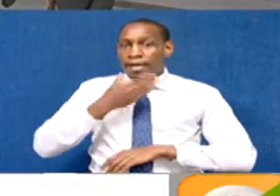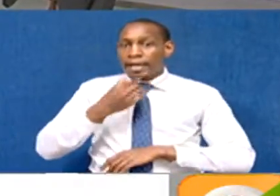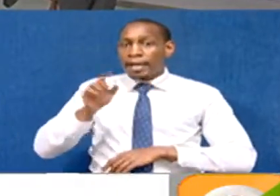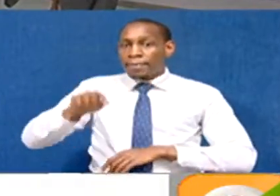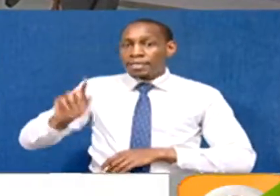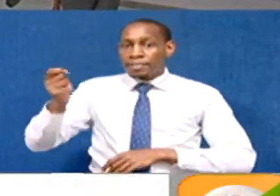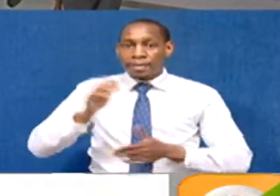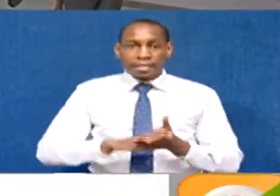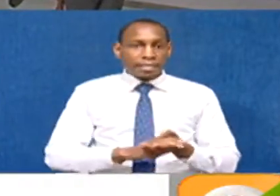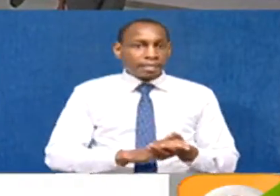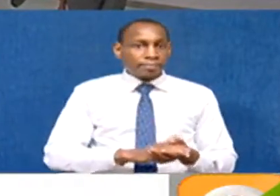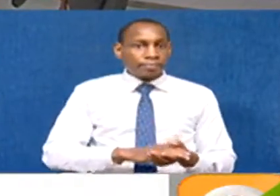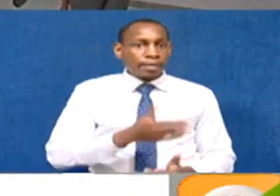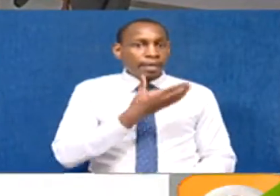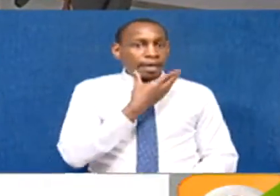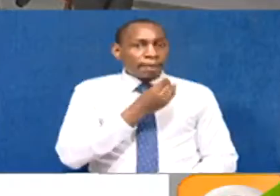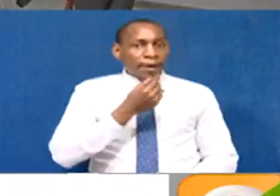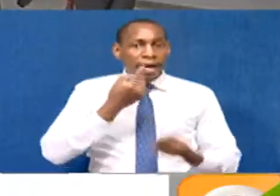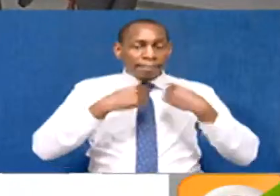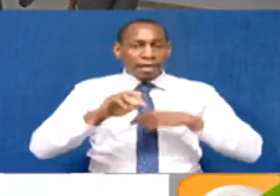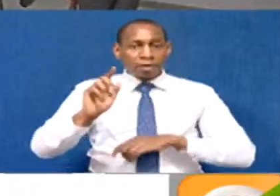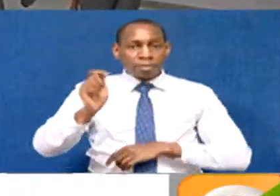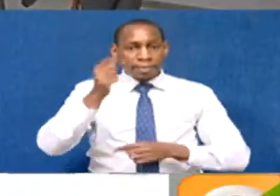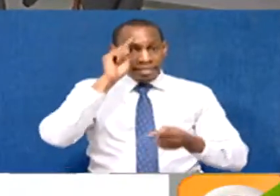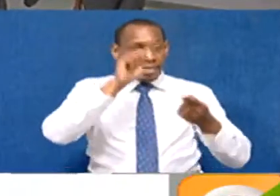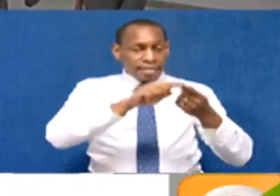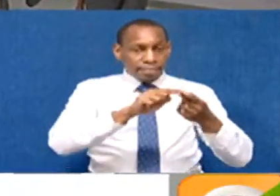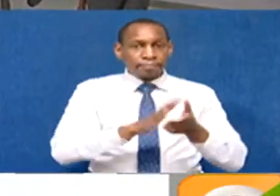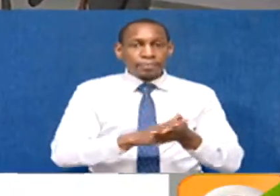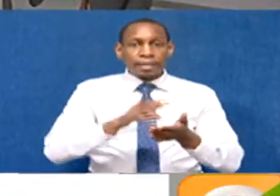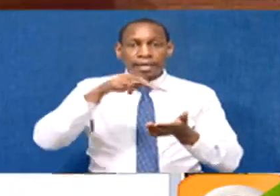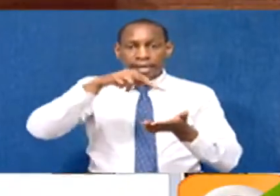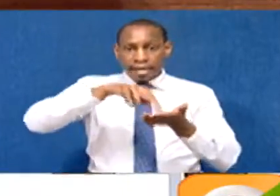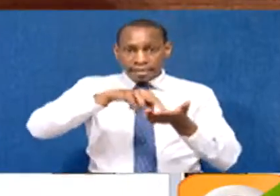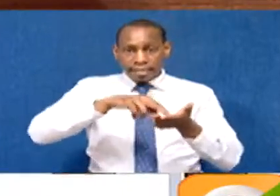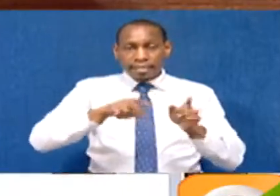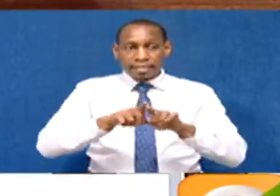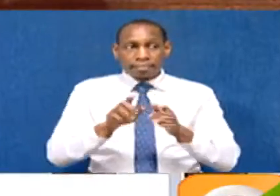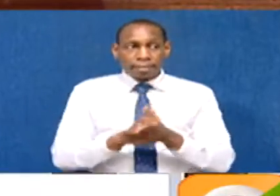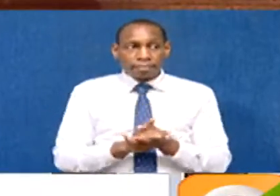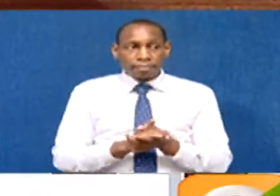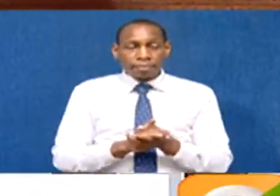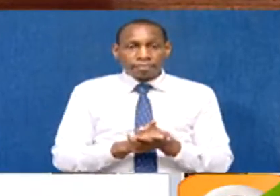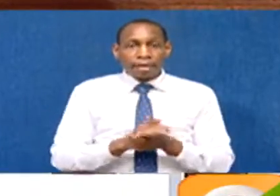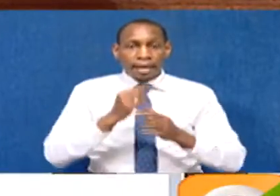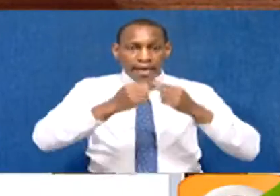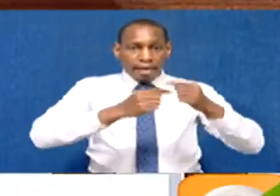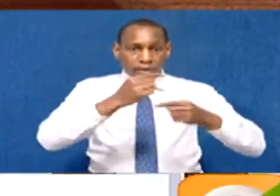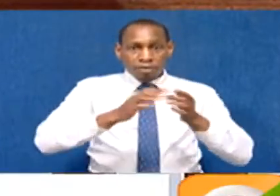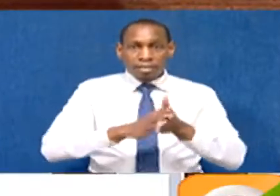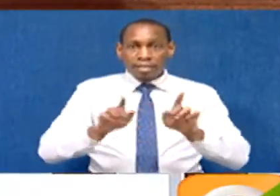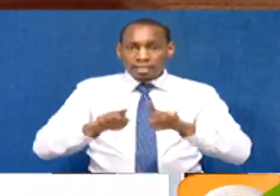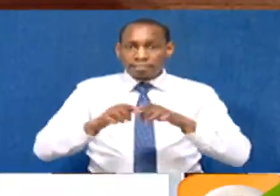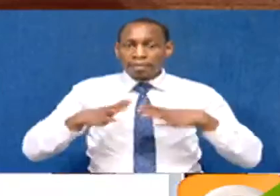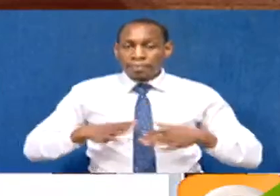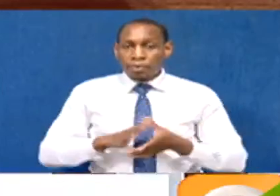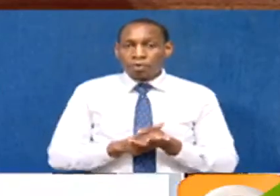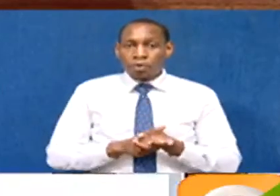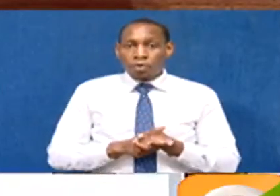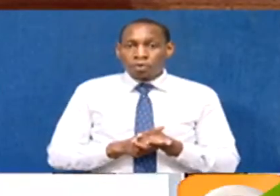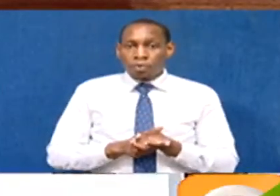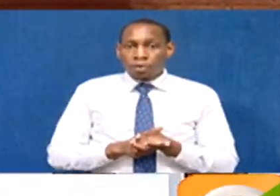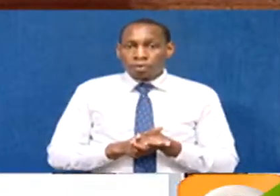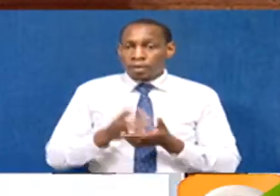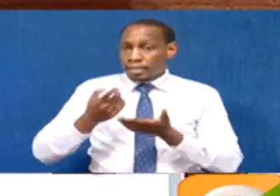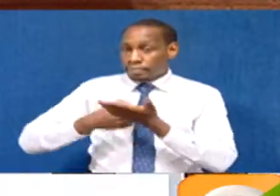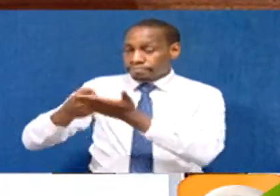candidate? Baba has announced his presidential bid. He will be running. He will be going forward. And people will come on board. And people